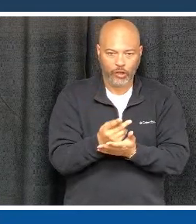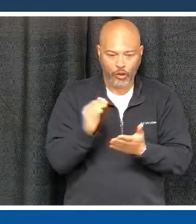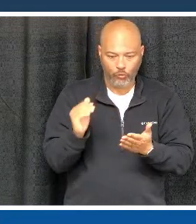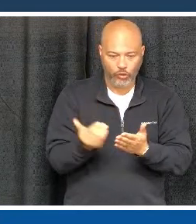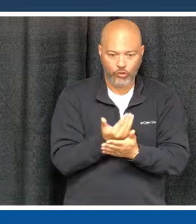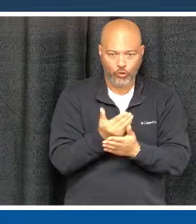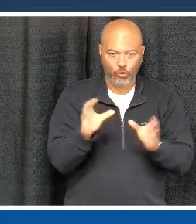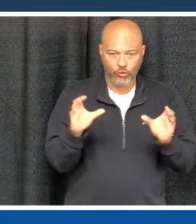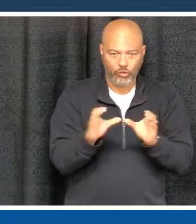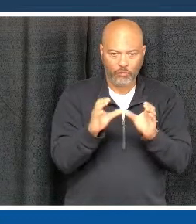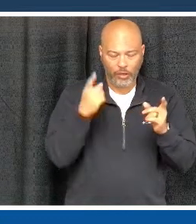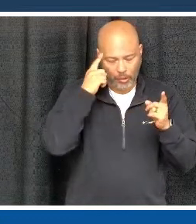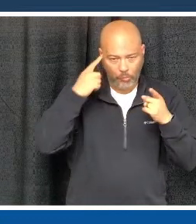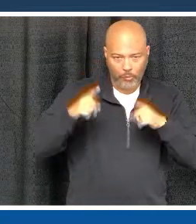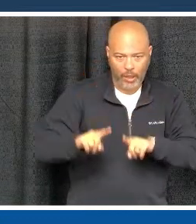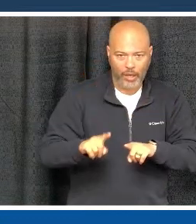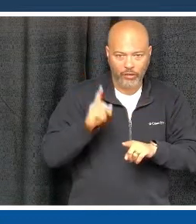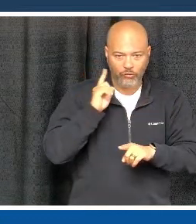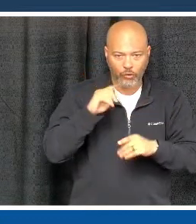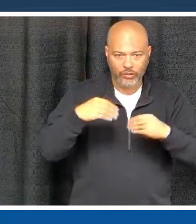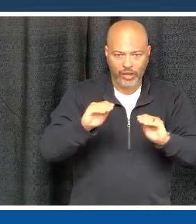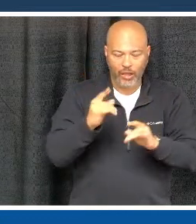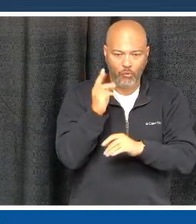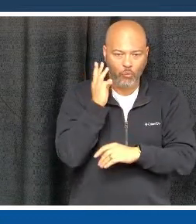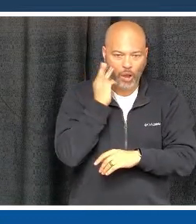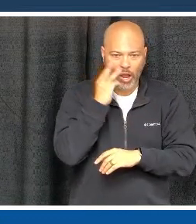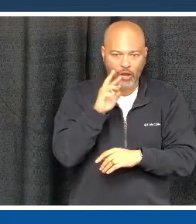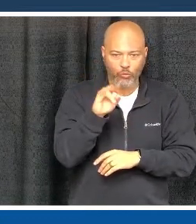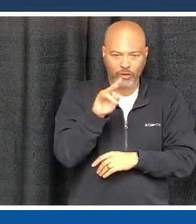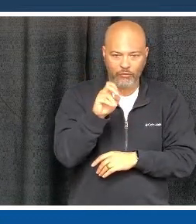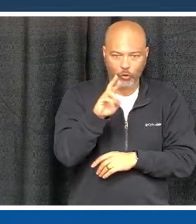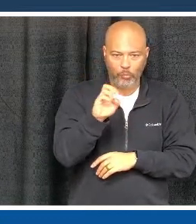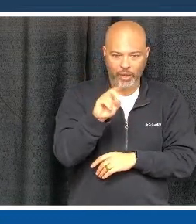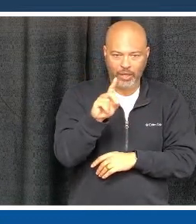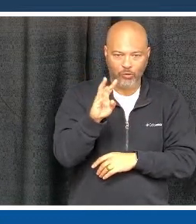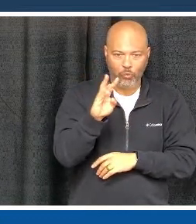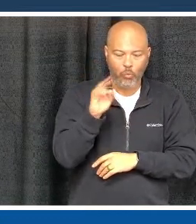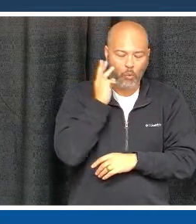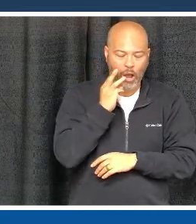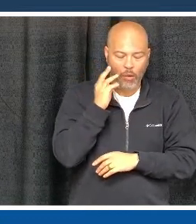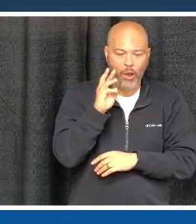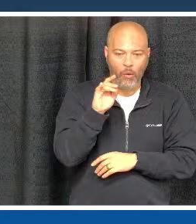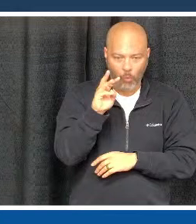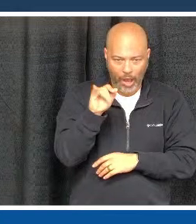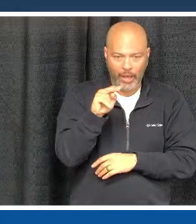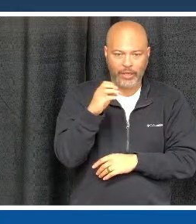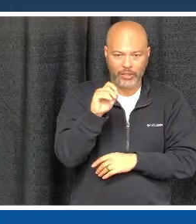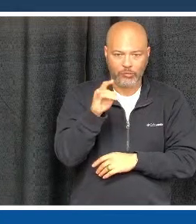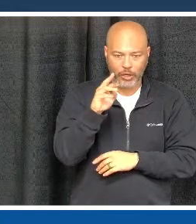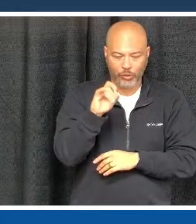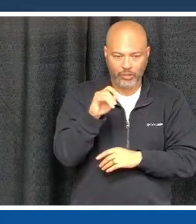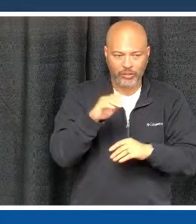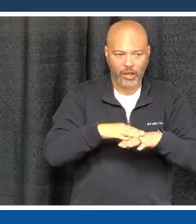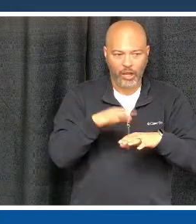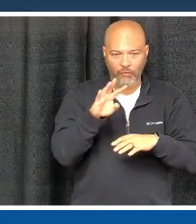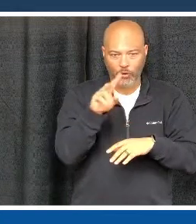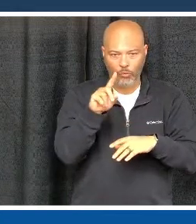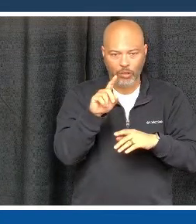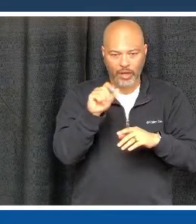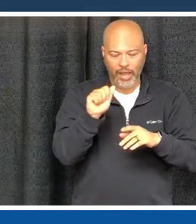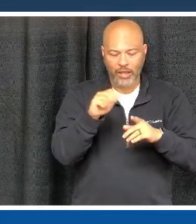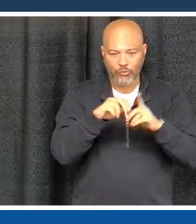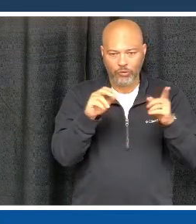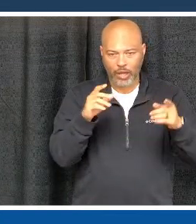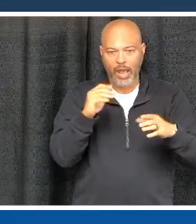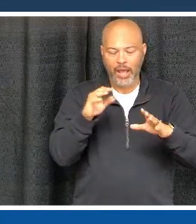of a certificate of compliance for sale of wine at Riverbend Wine and Spirits located at 1206 Highway 48 in Clarksville,